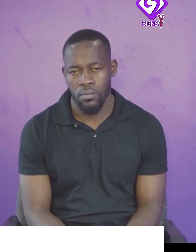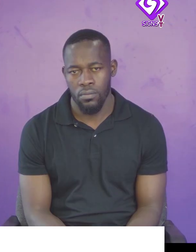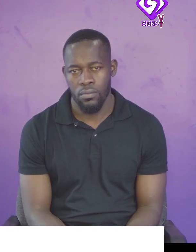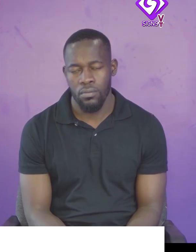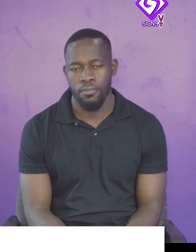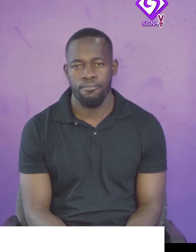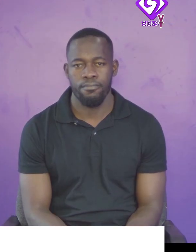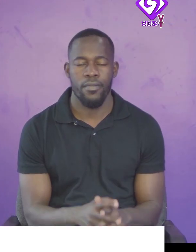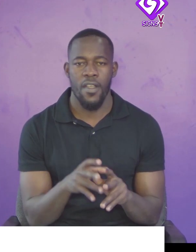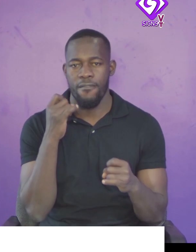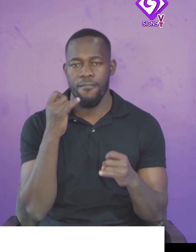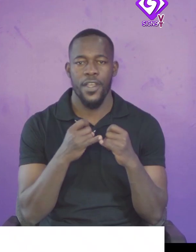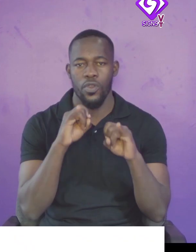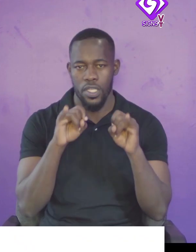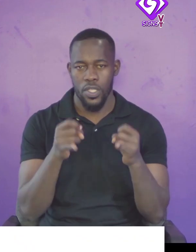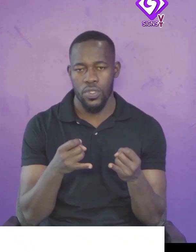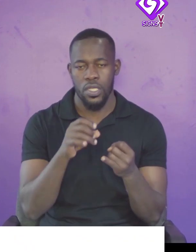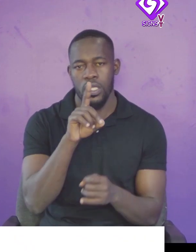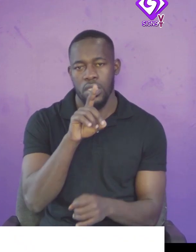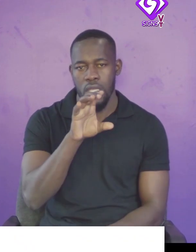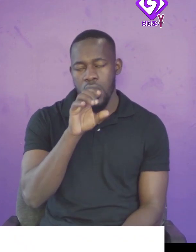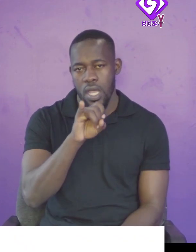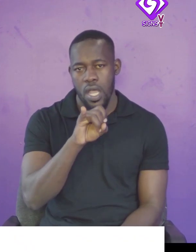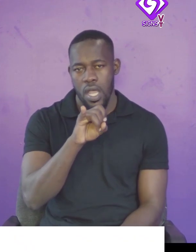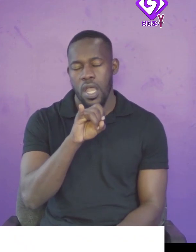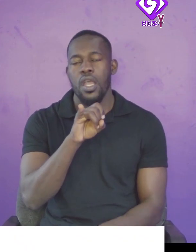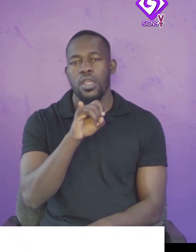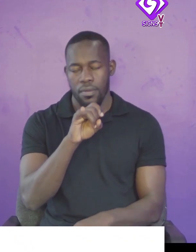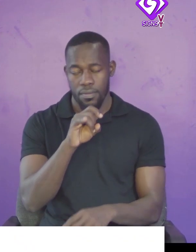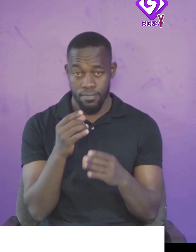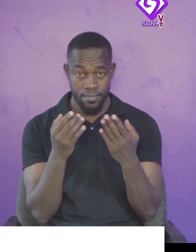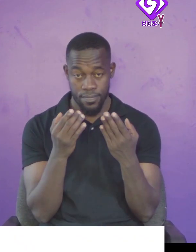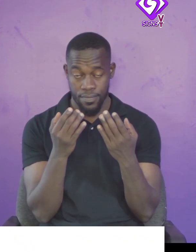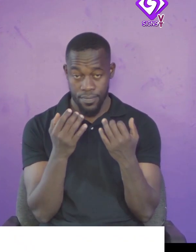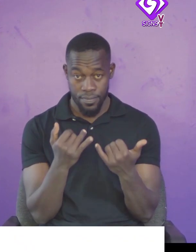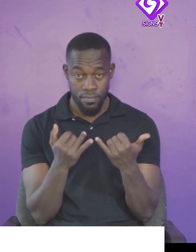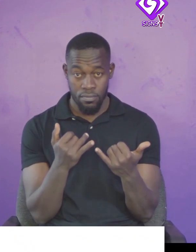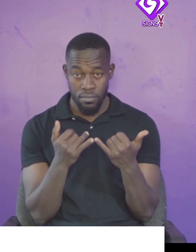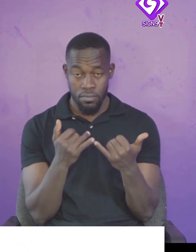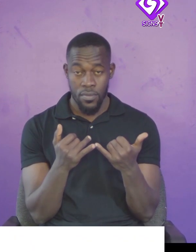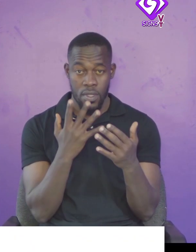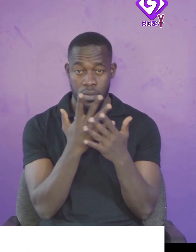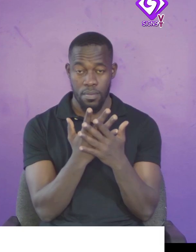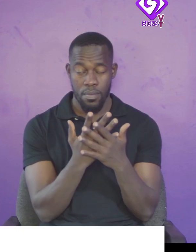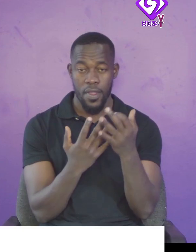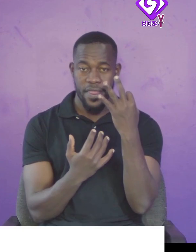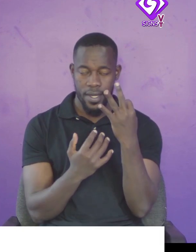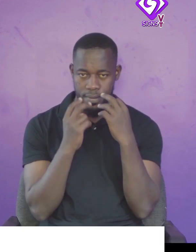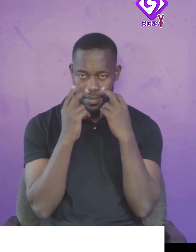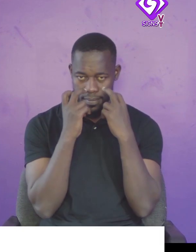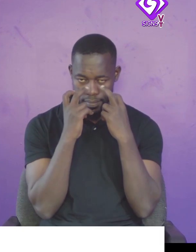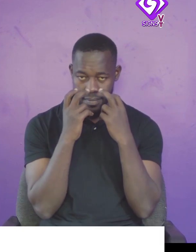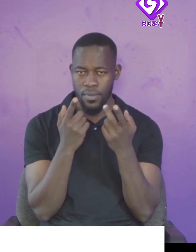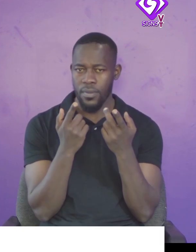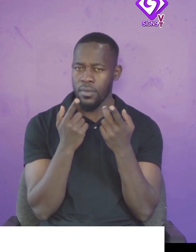Now, lastly, detectives from the Directorate of Criminal Investigations, DCI, have arrested 3 suspects